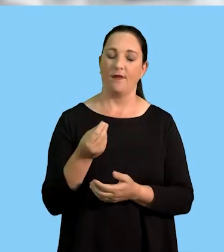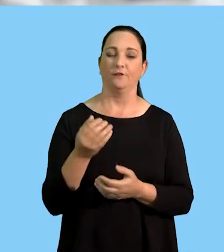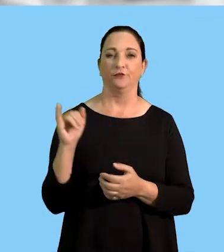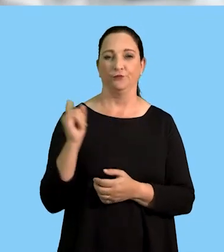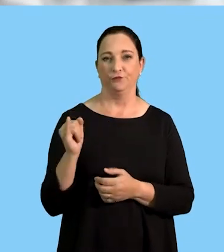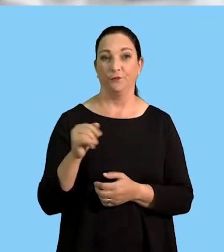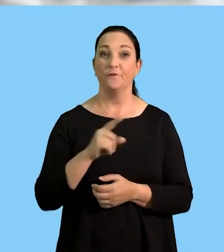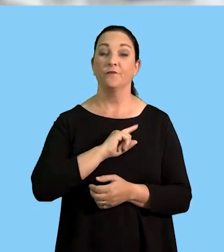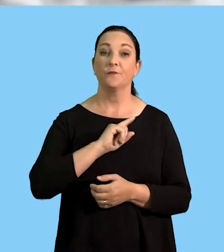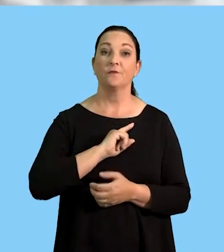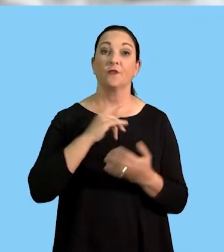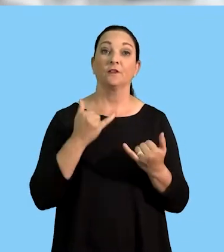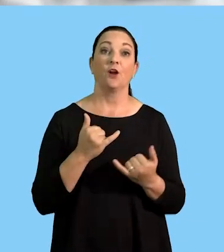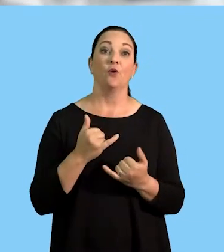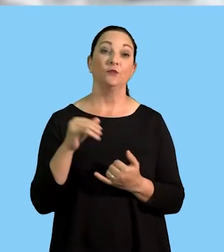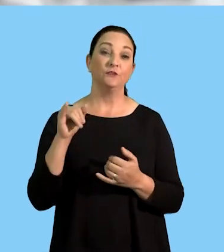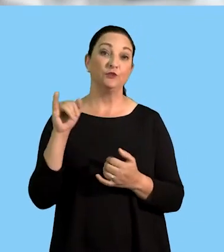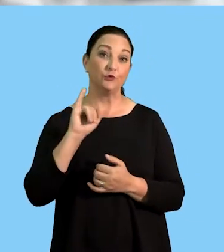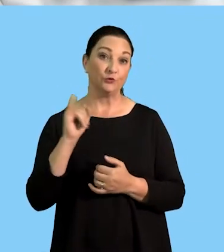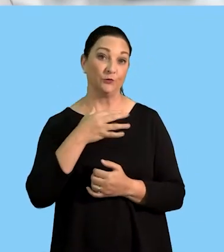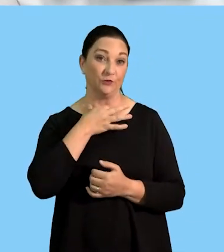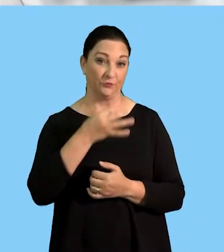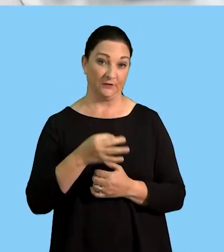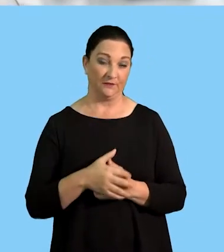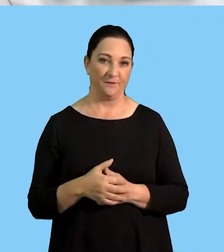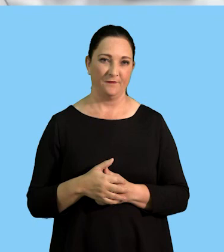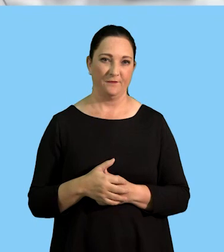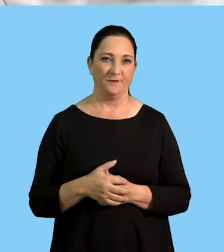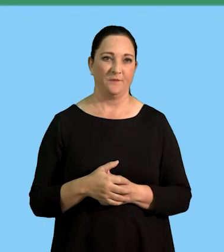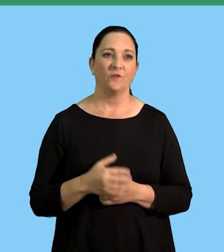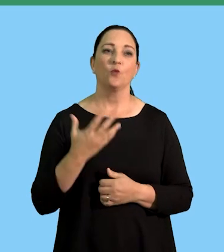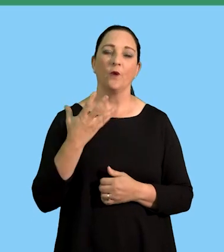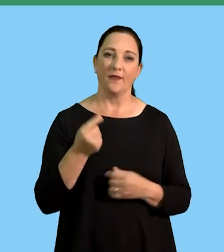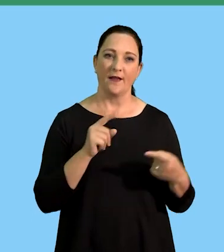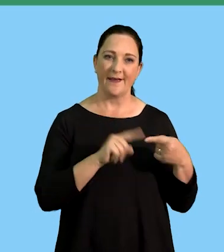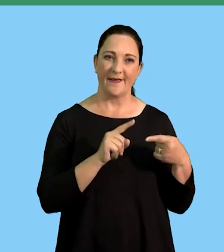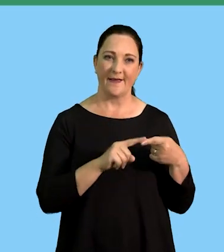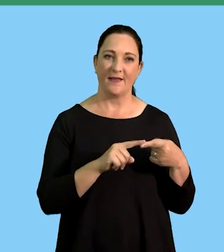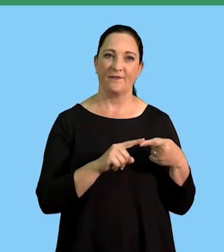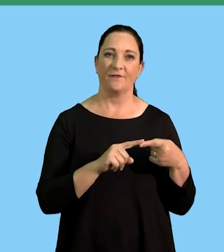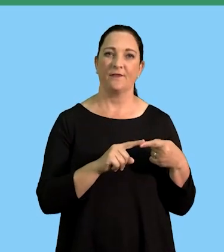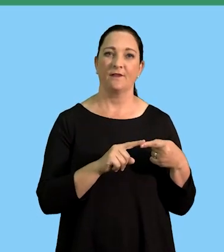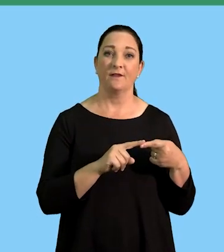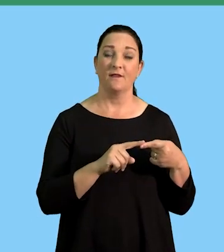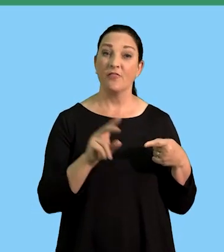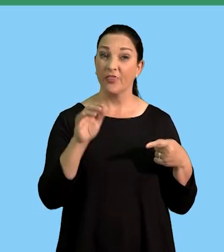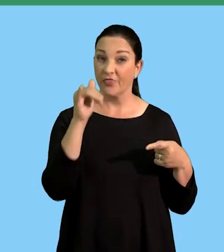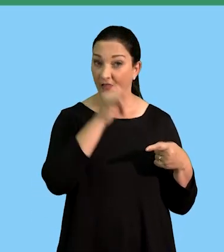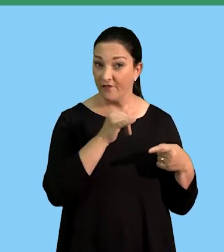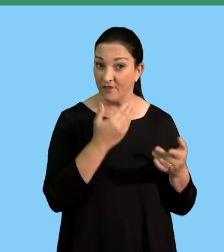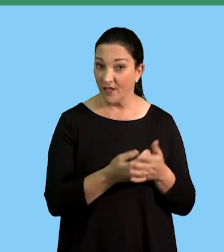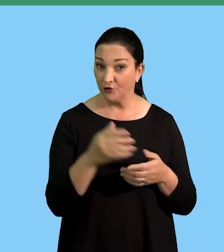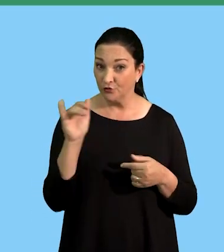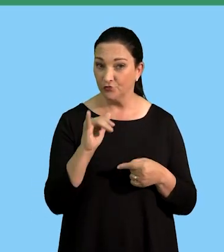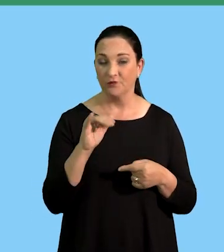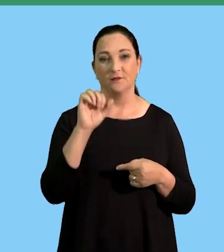3 examples of insurable risks. So what you will see there is that we have theft. Do you think theft can be insured?